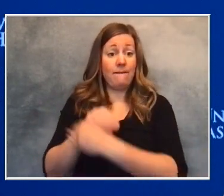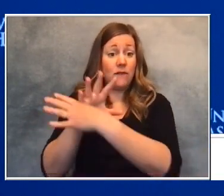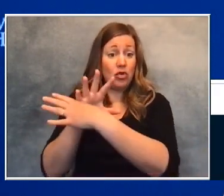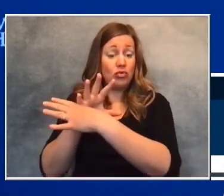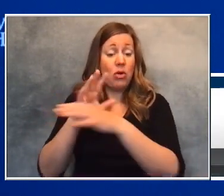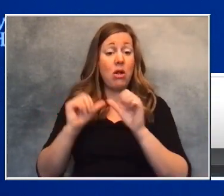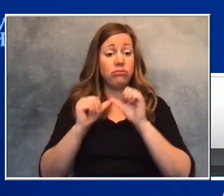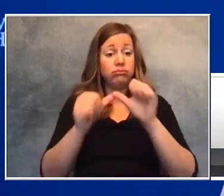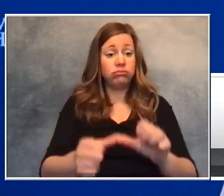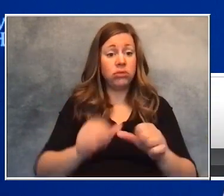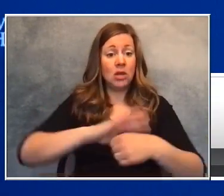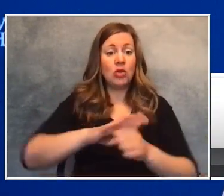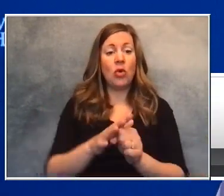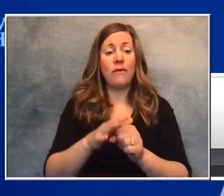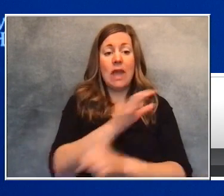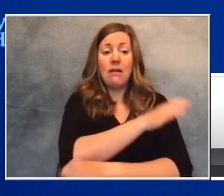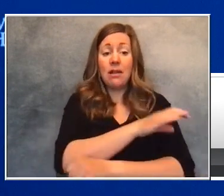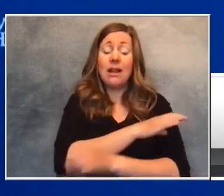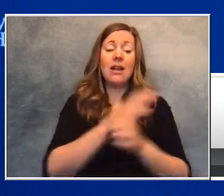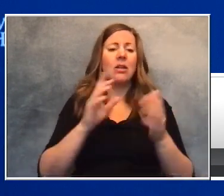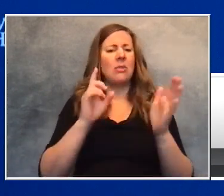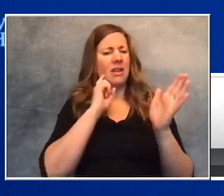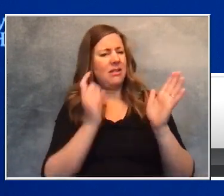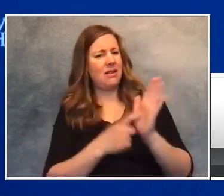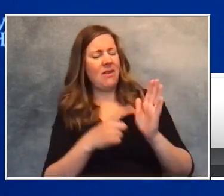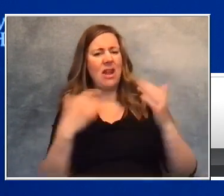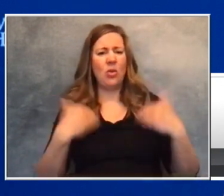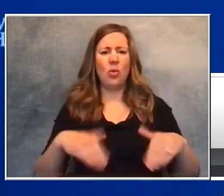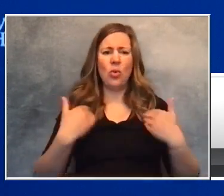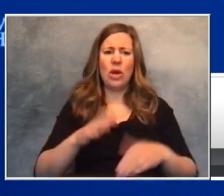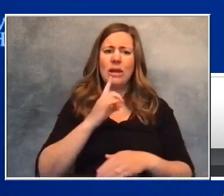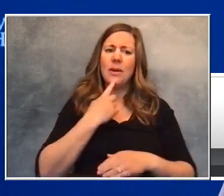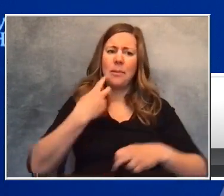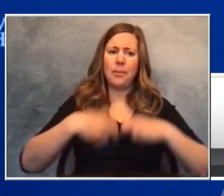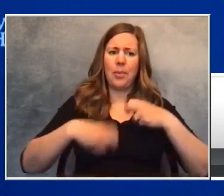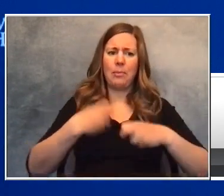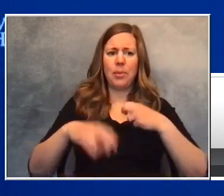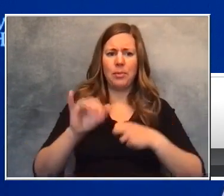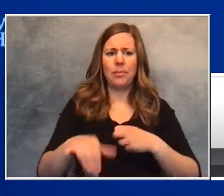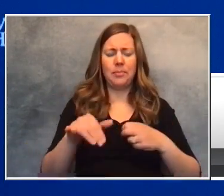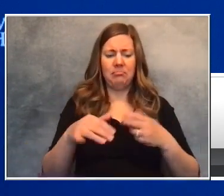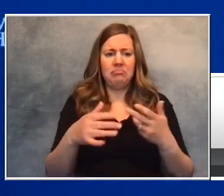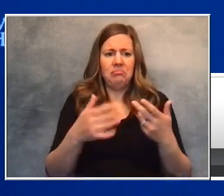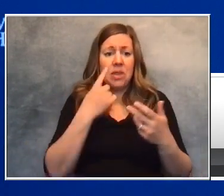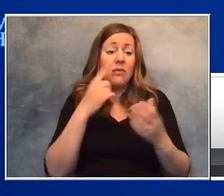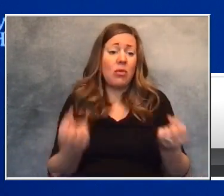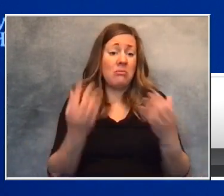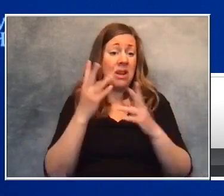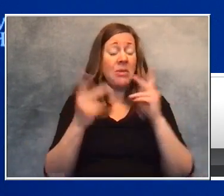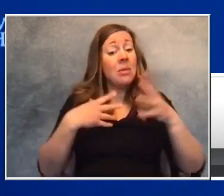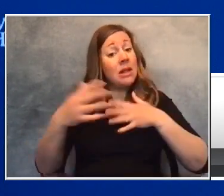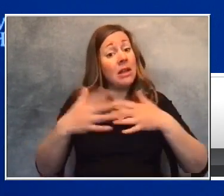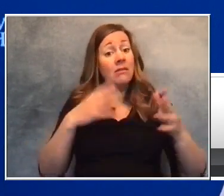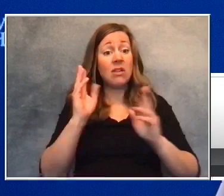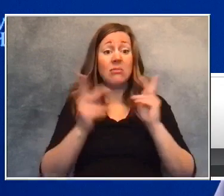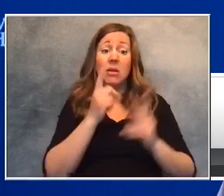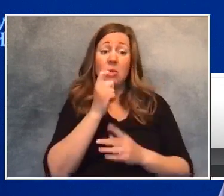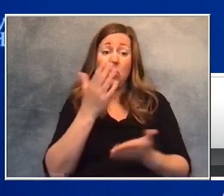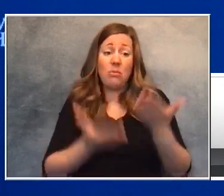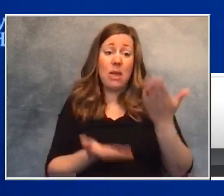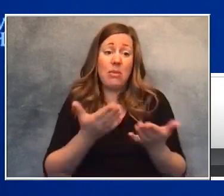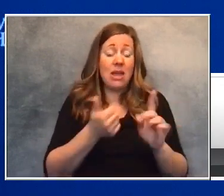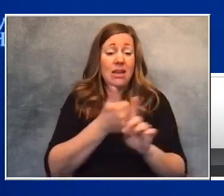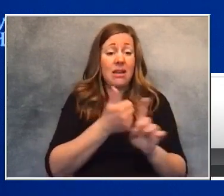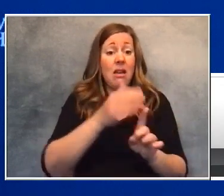we identified and recognized how significant of a problem that was for many people, even those people who were otherwise